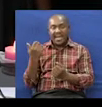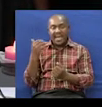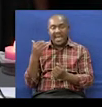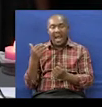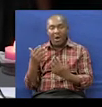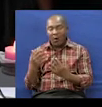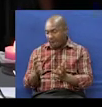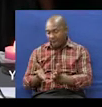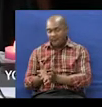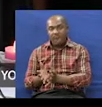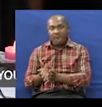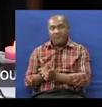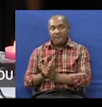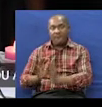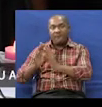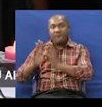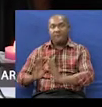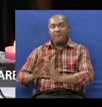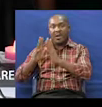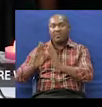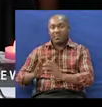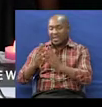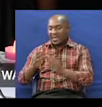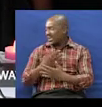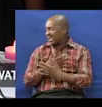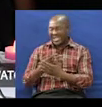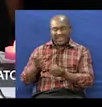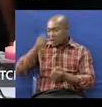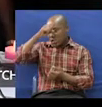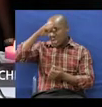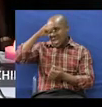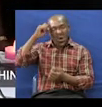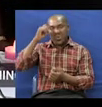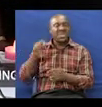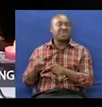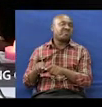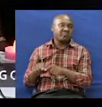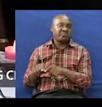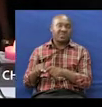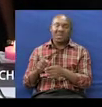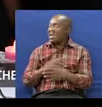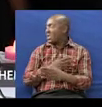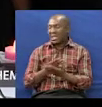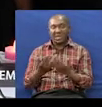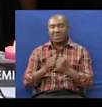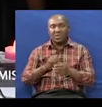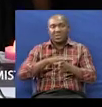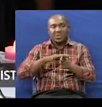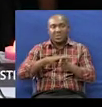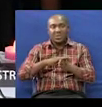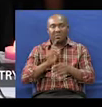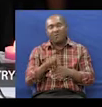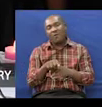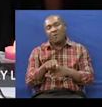not very hot. So because it is not very hot, it cannot be used for cooking